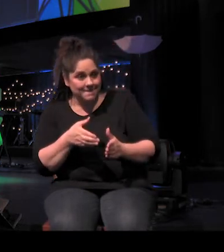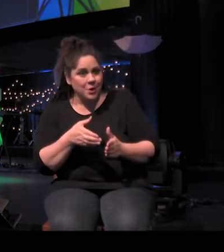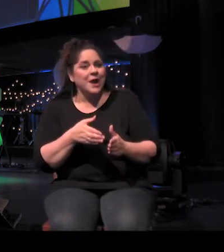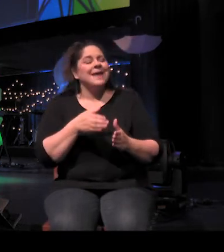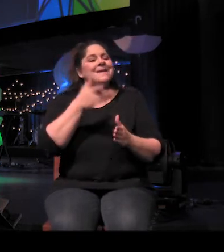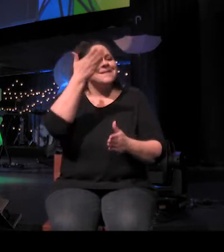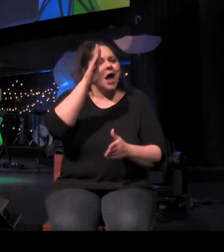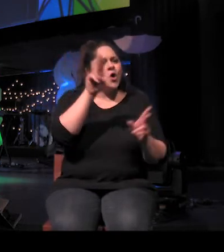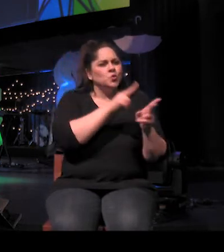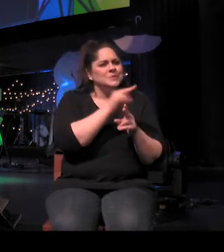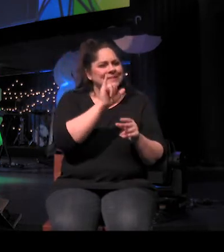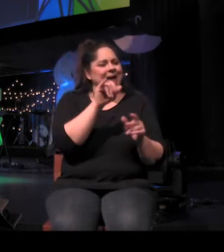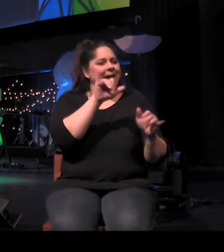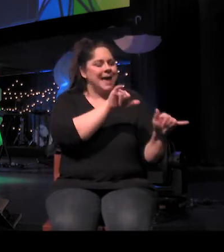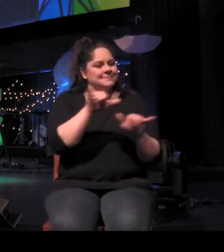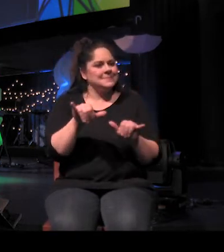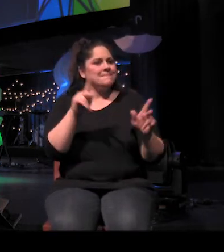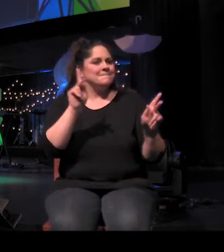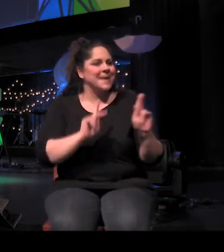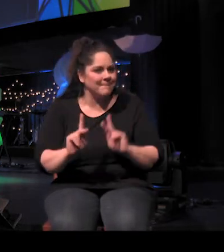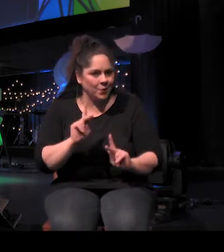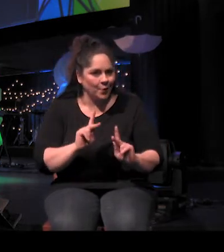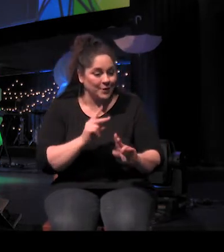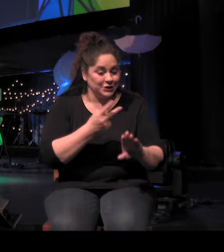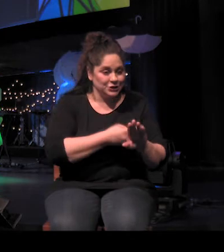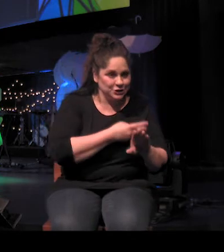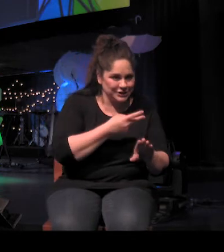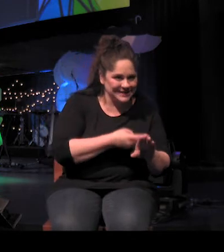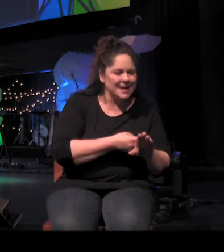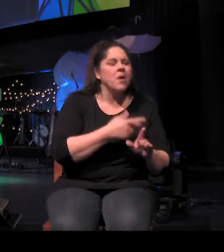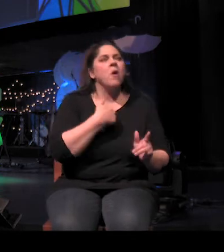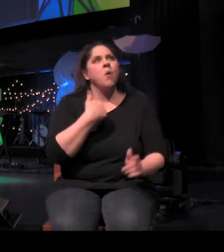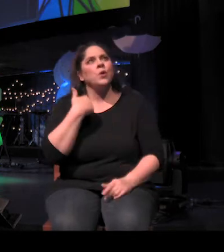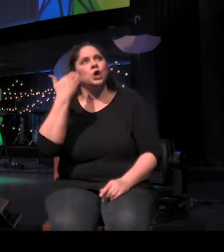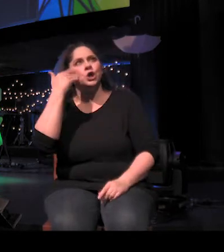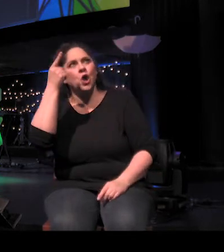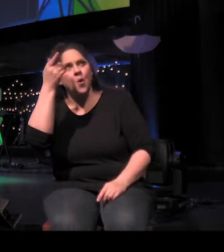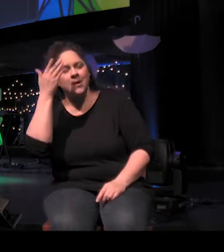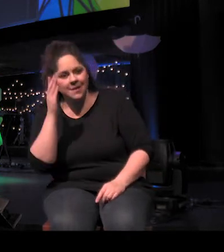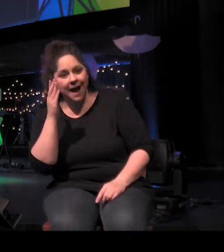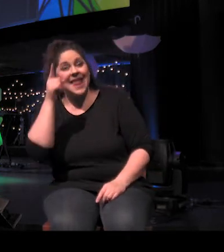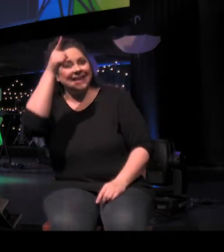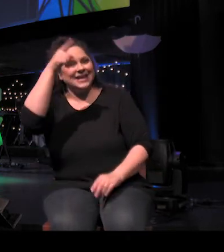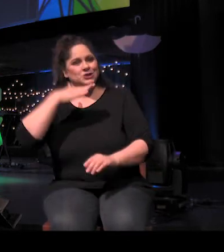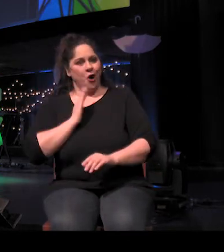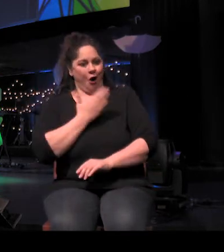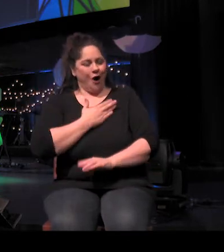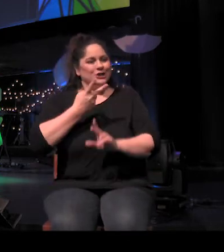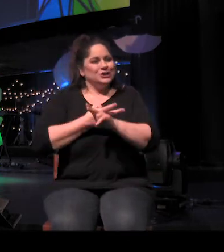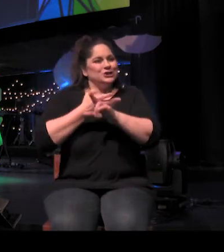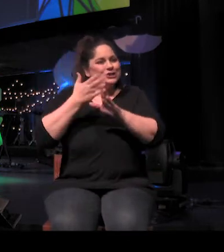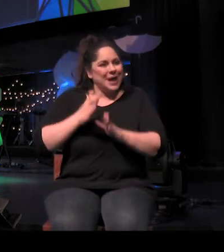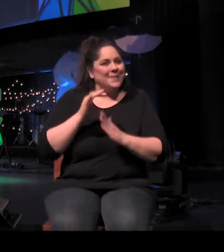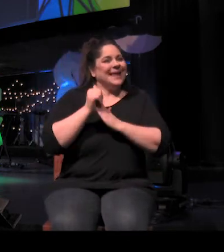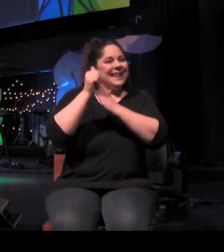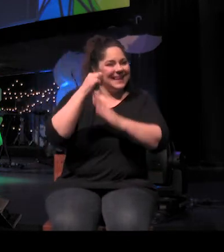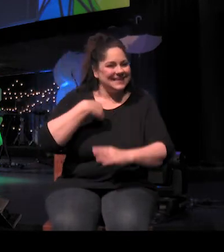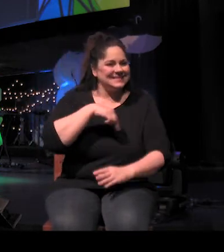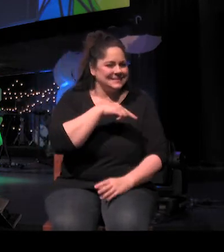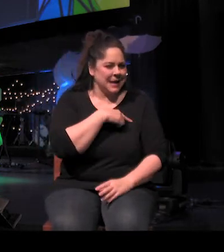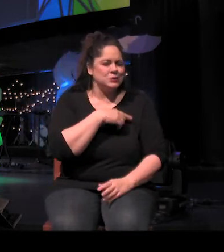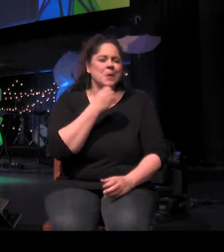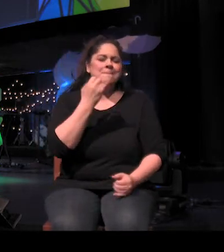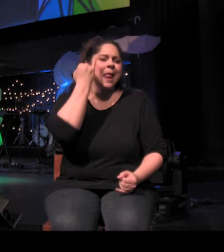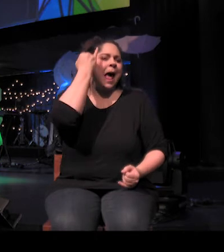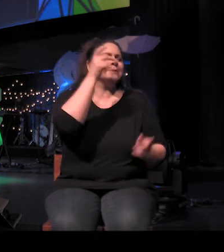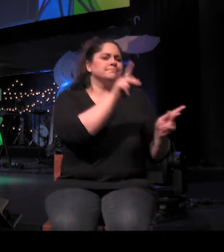like sheep. They know me. I know them. They know my voice. And it's this great analogy that's been used many